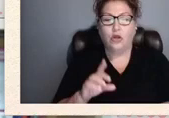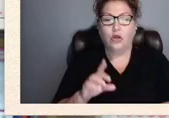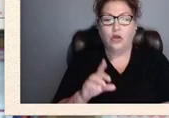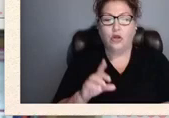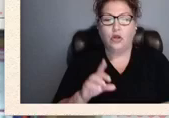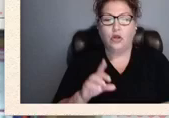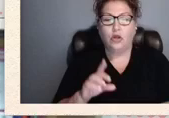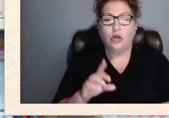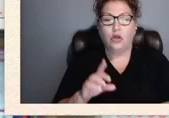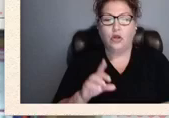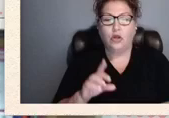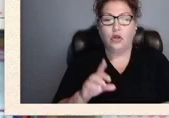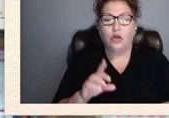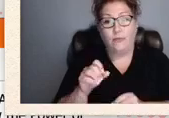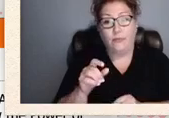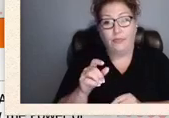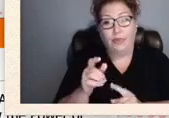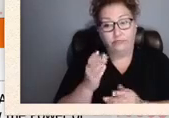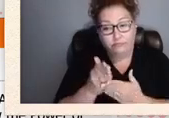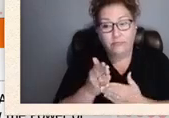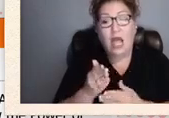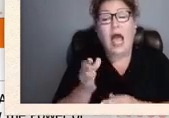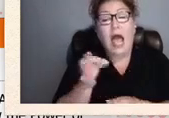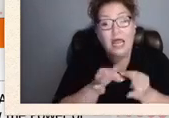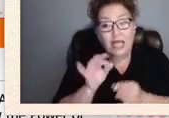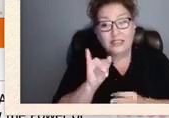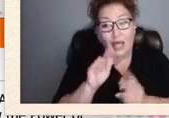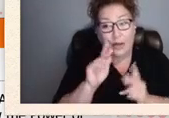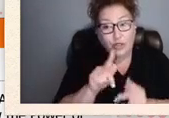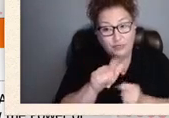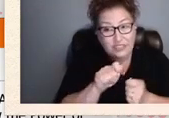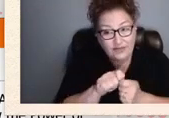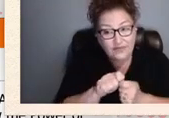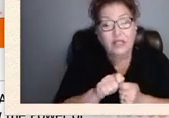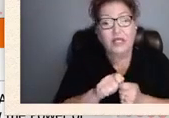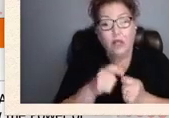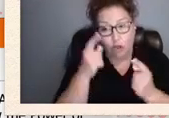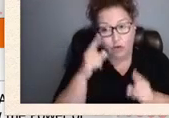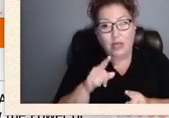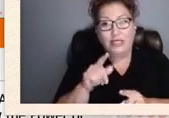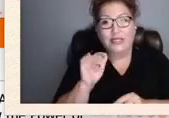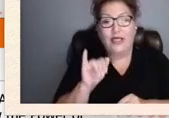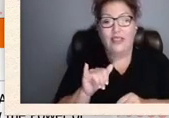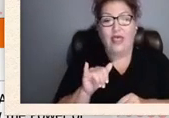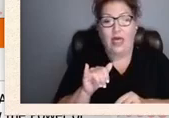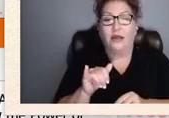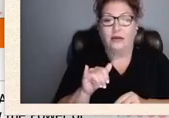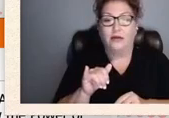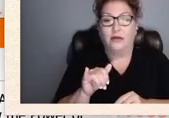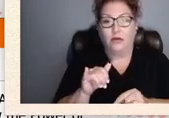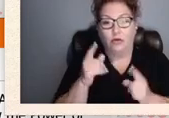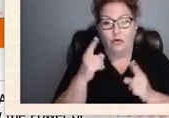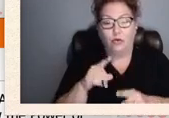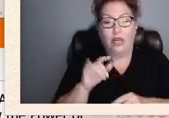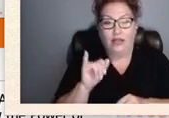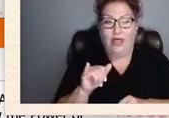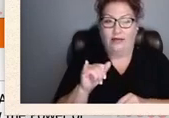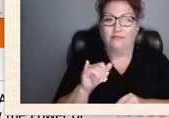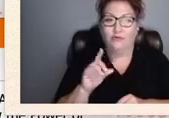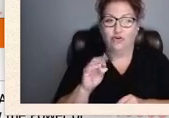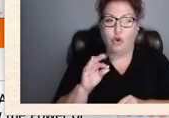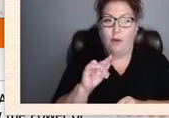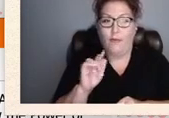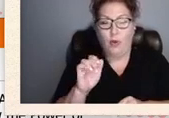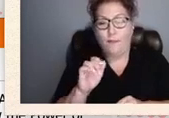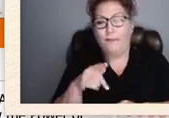specifically agrees that it continues after the court deems them no longer have capacity. Again, that's durable power of attorney. That's a special kind of